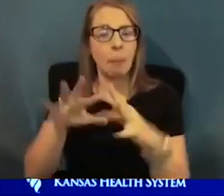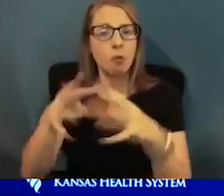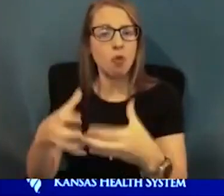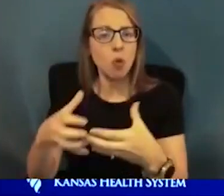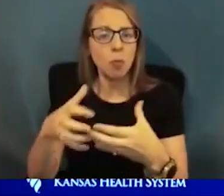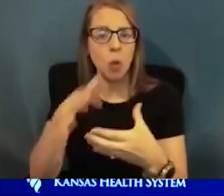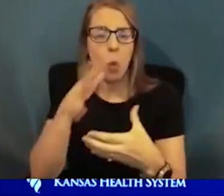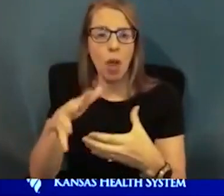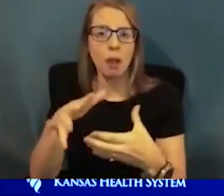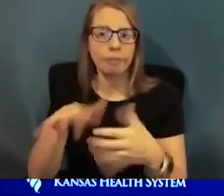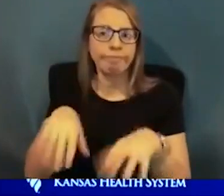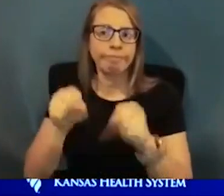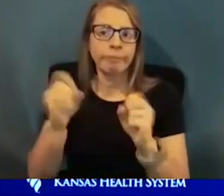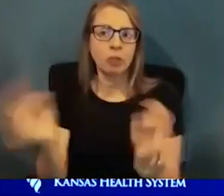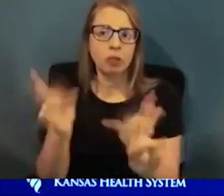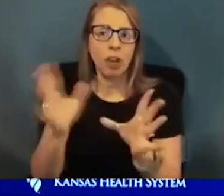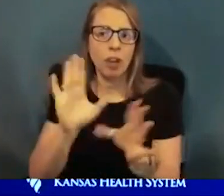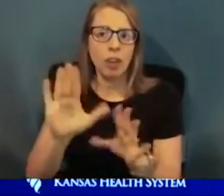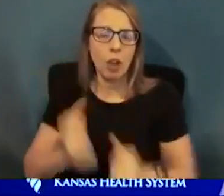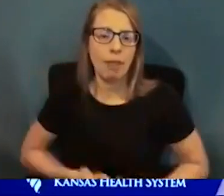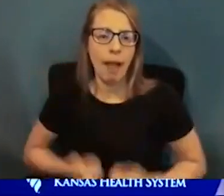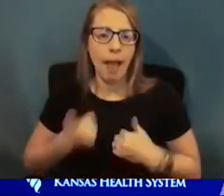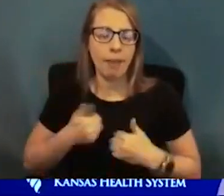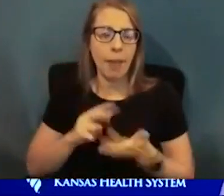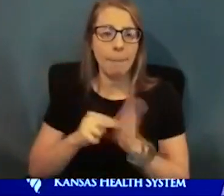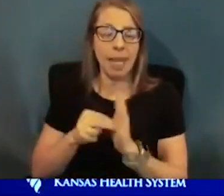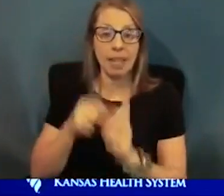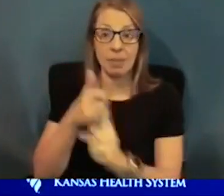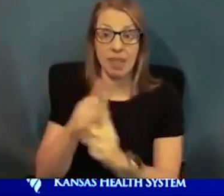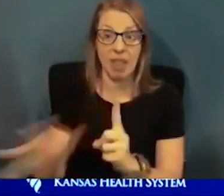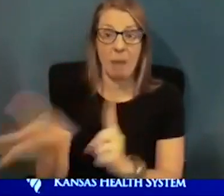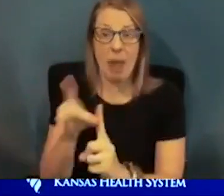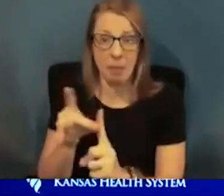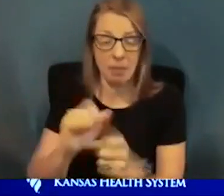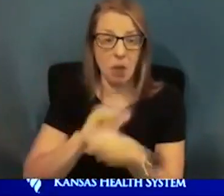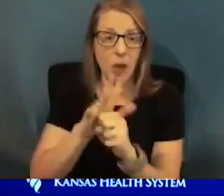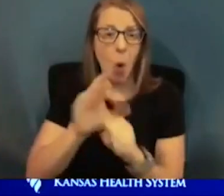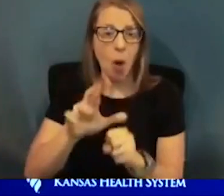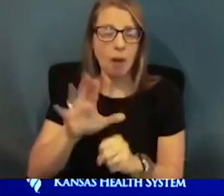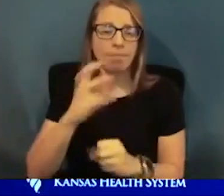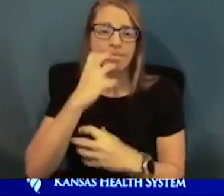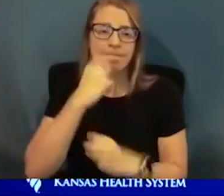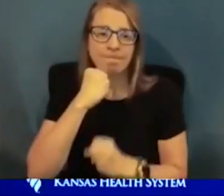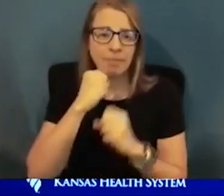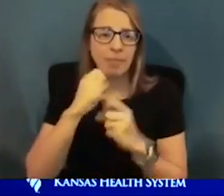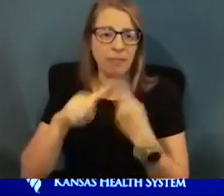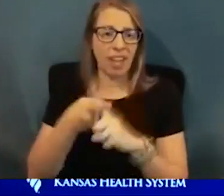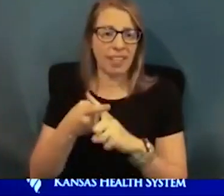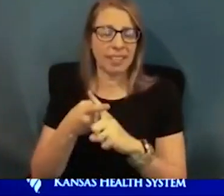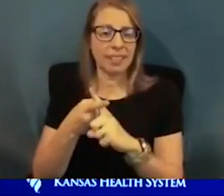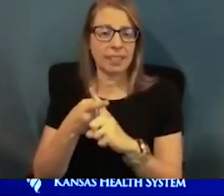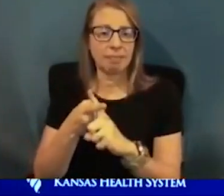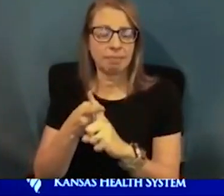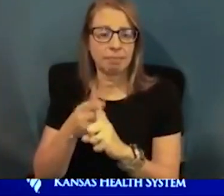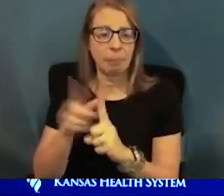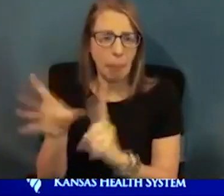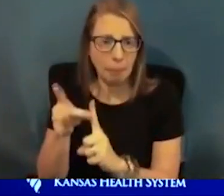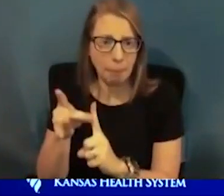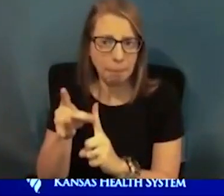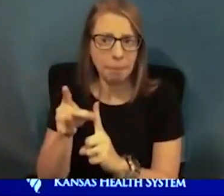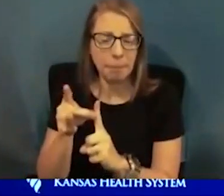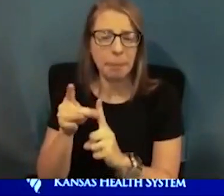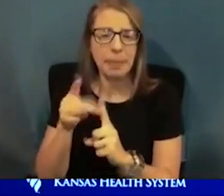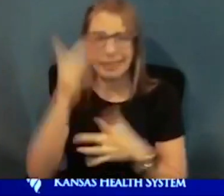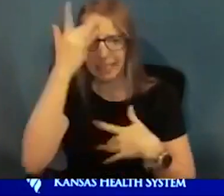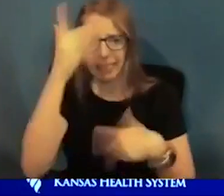in their lives. Either they get struck with COVID or their loved ones or their friends do, and then they see and then they realize. Everybody's going to have to come to that realization